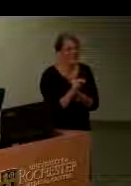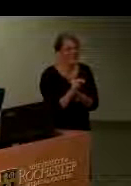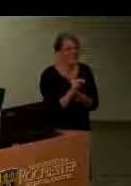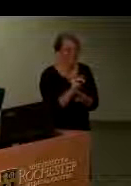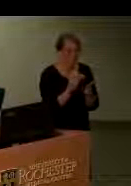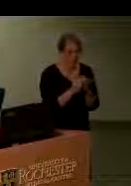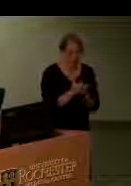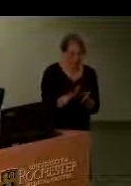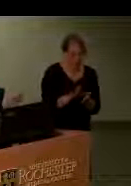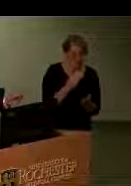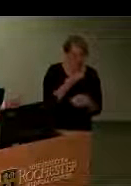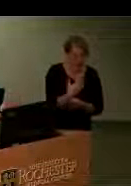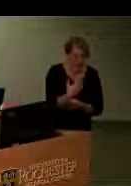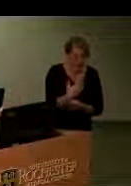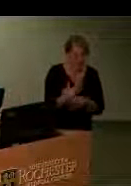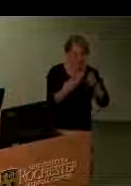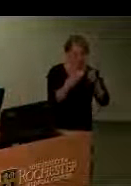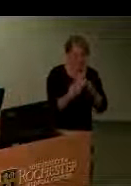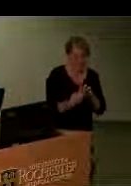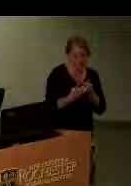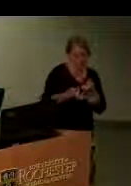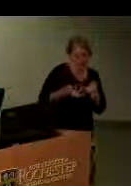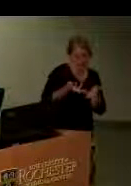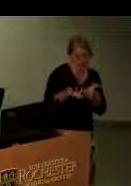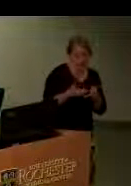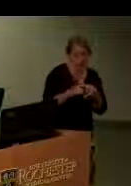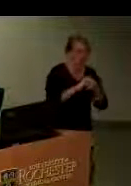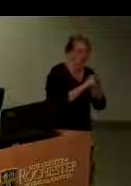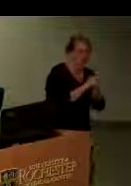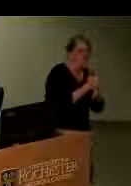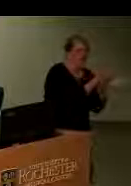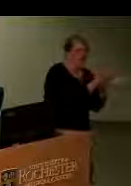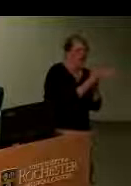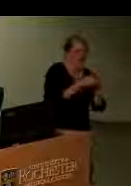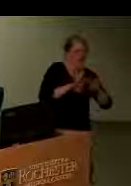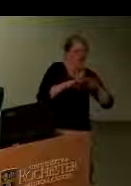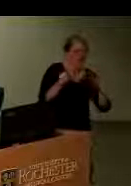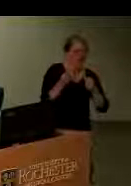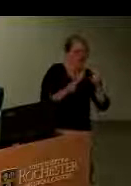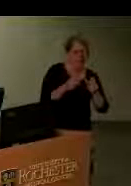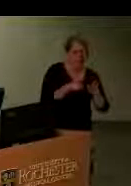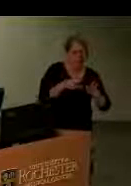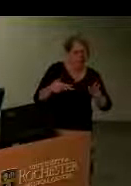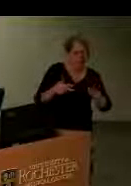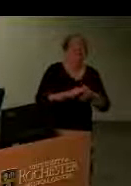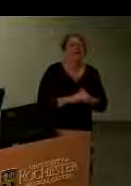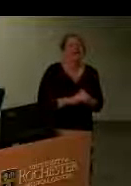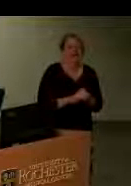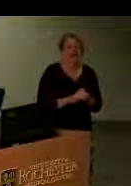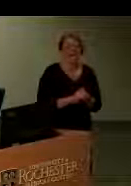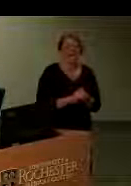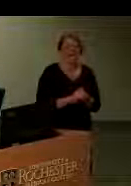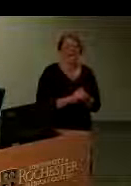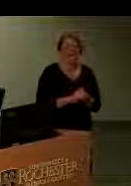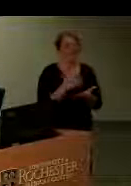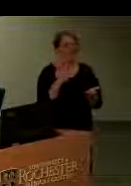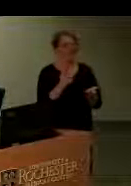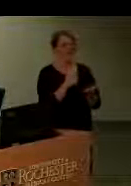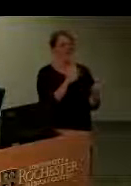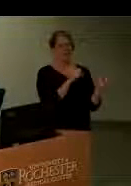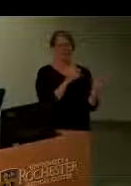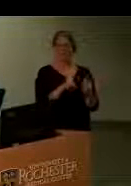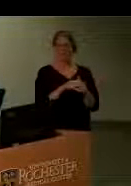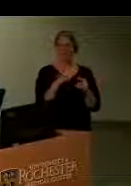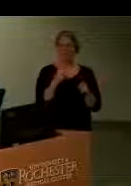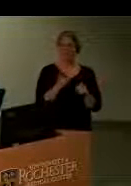her breakfast, talked to her, called somebody who could open the car up. And as we're getting back into this